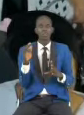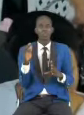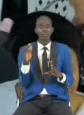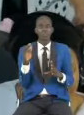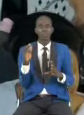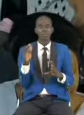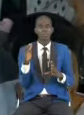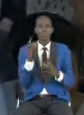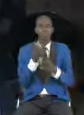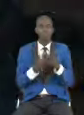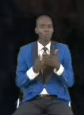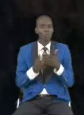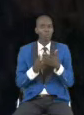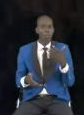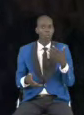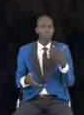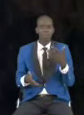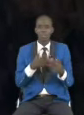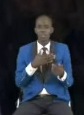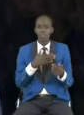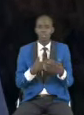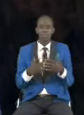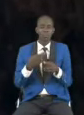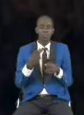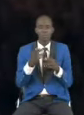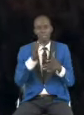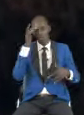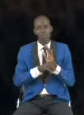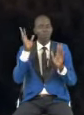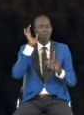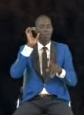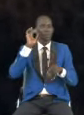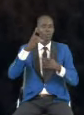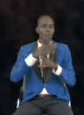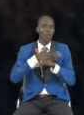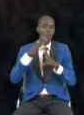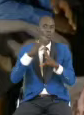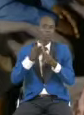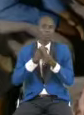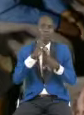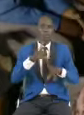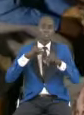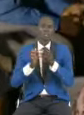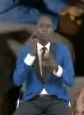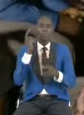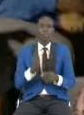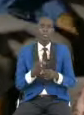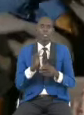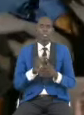Whatever they call it, it will vanish away from your life in Jesus' name.